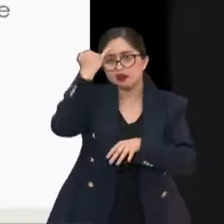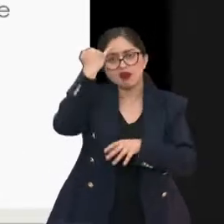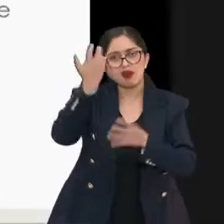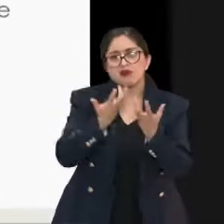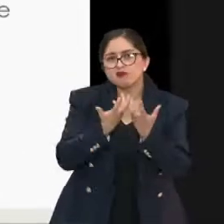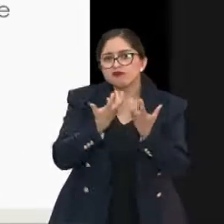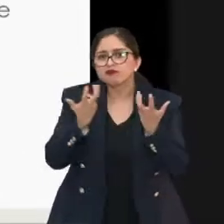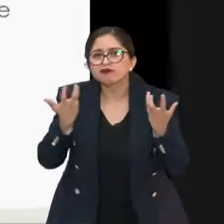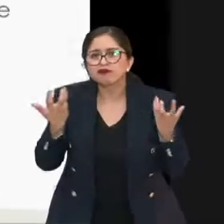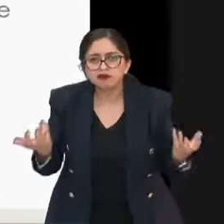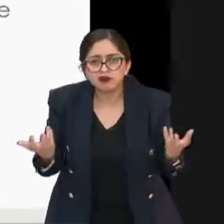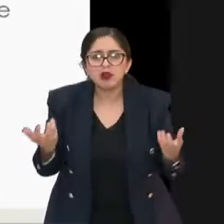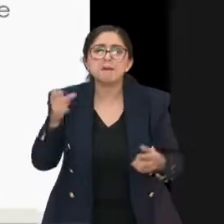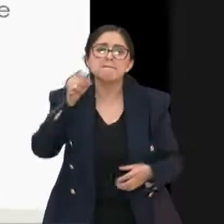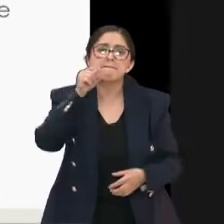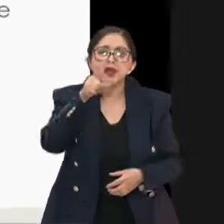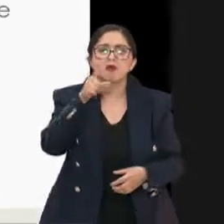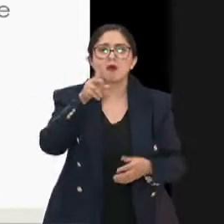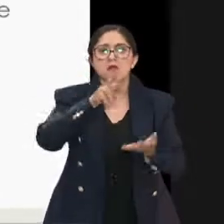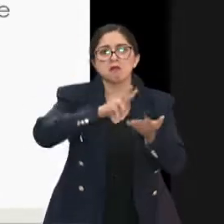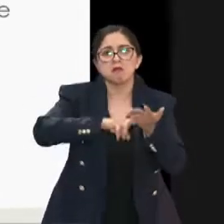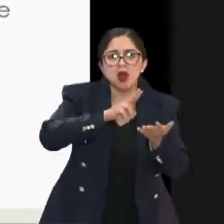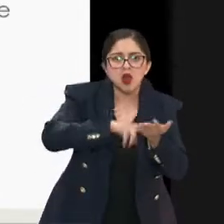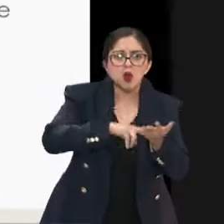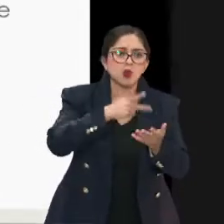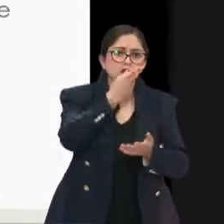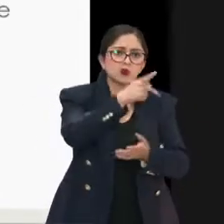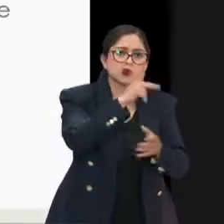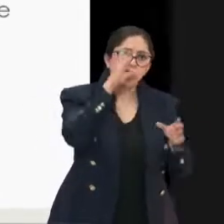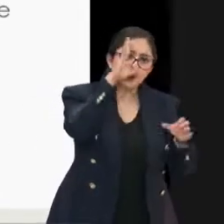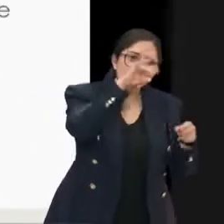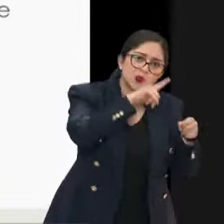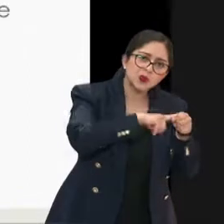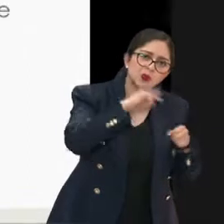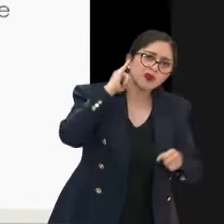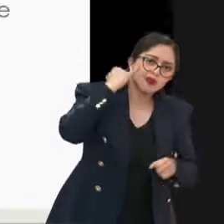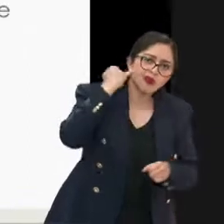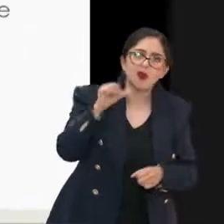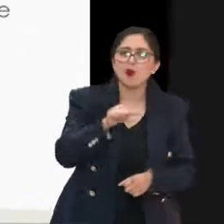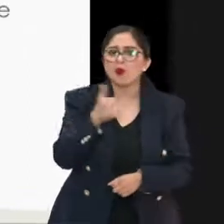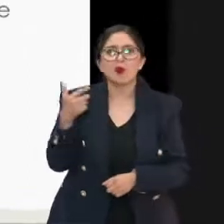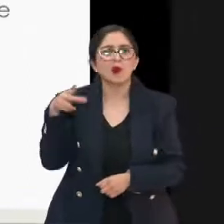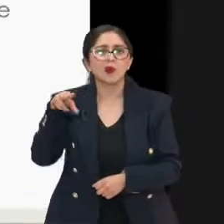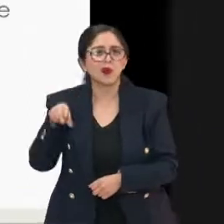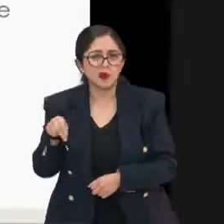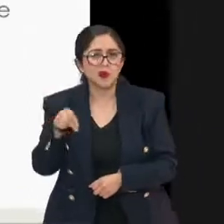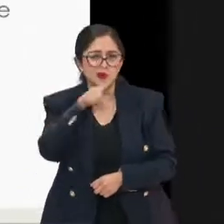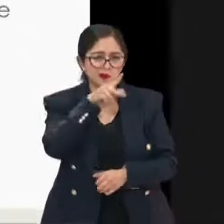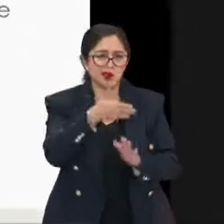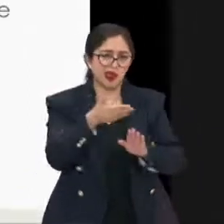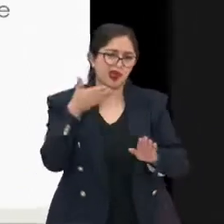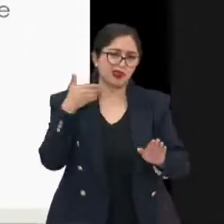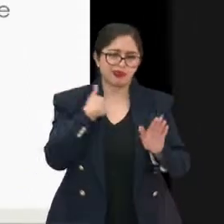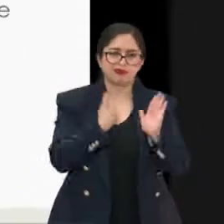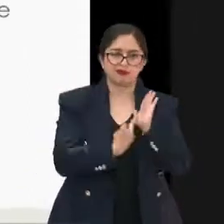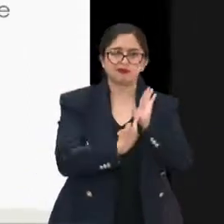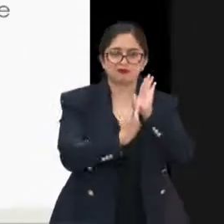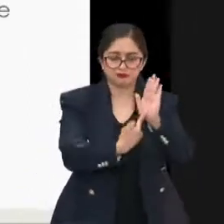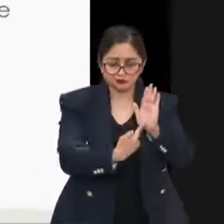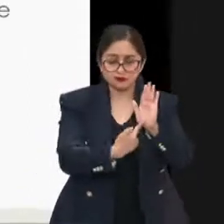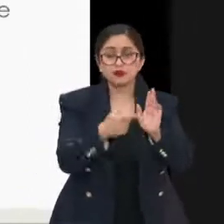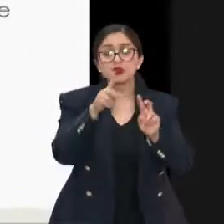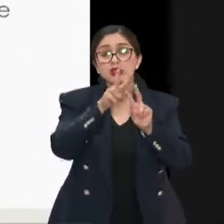was polarized from the ethnicity and the racial issues that I have described previously. The